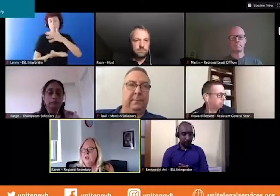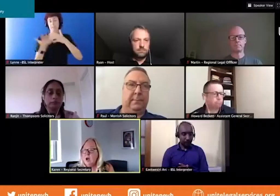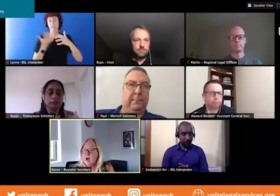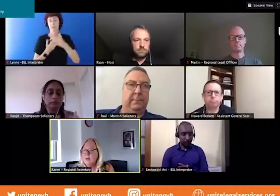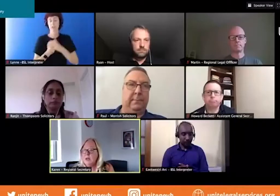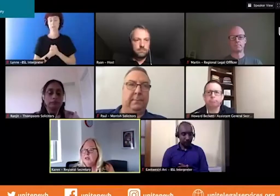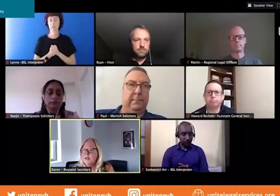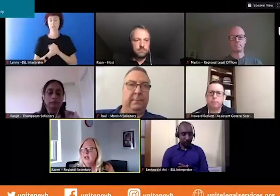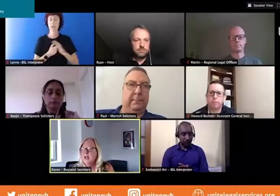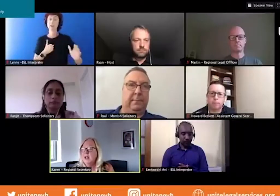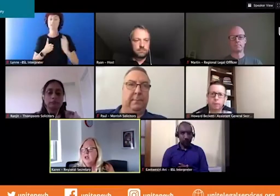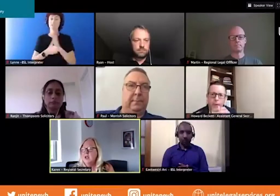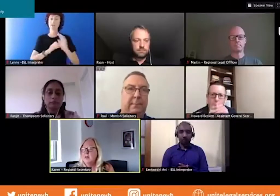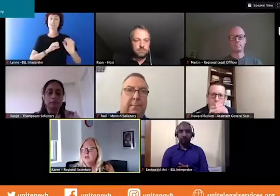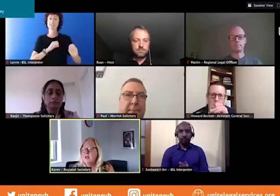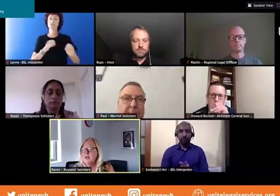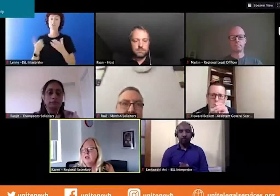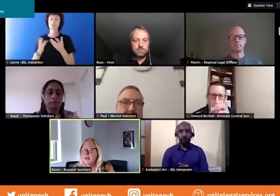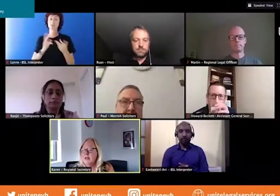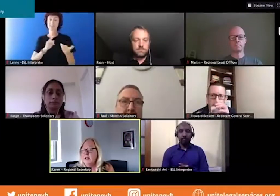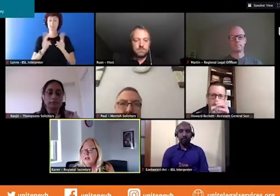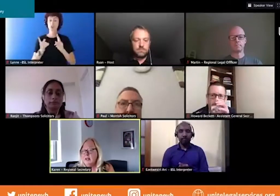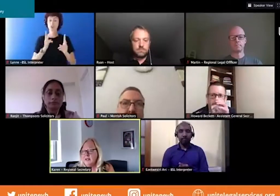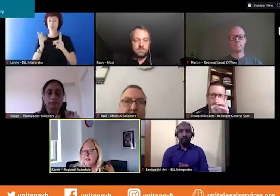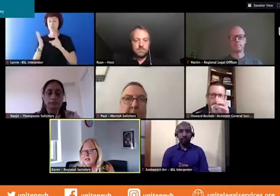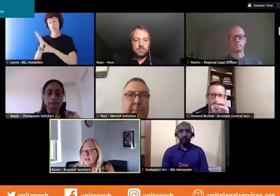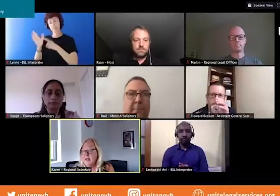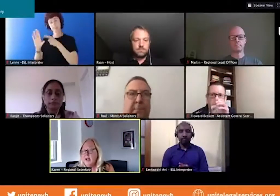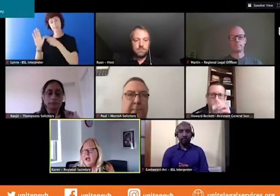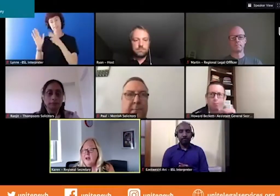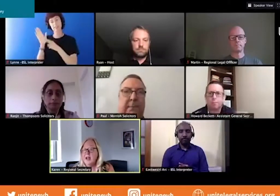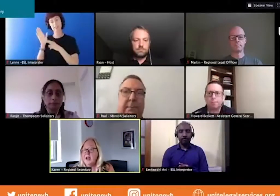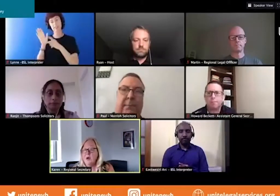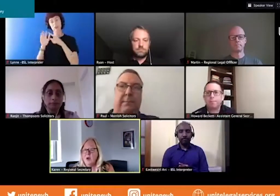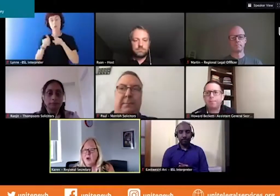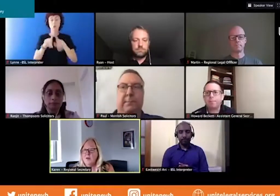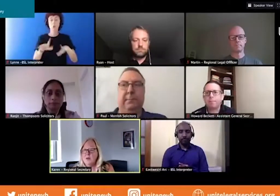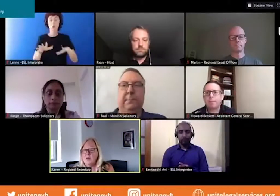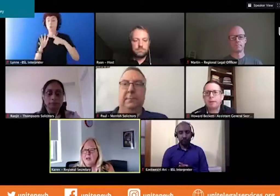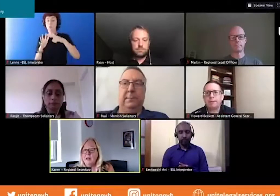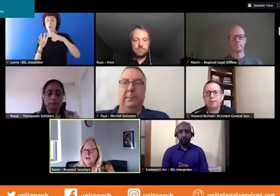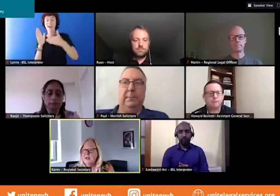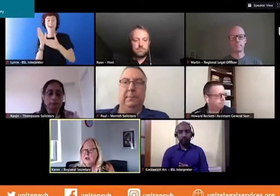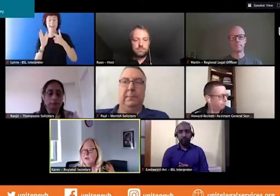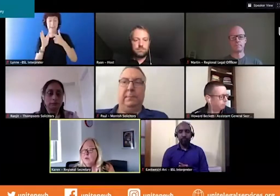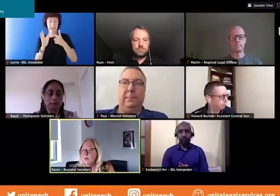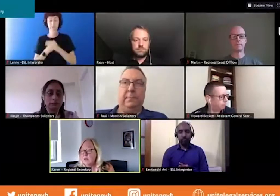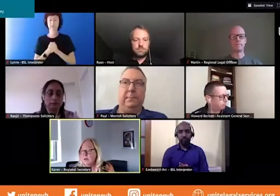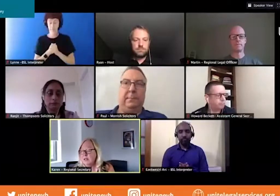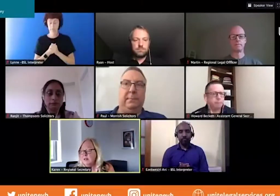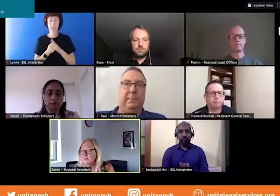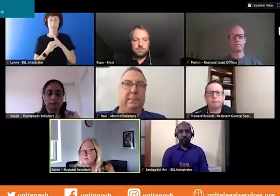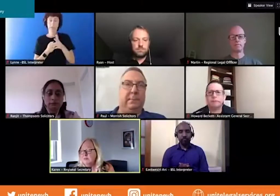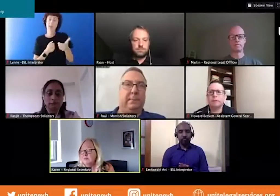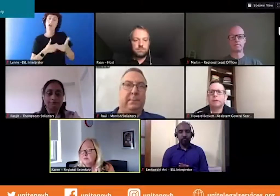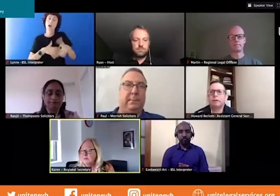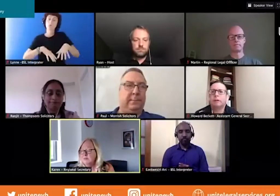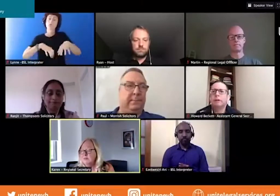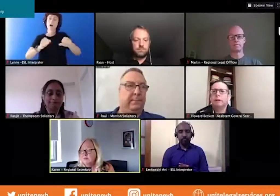introduce our BSL interpreters, Lynne and Eze, and then I will go around the panel, starting with Martin.